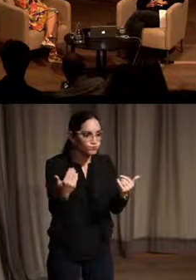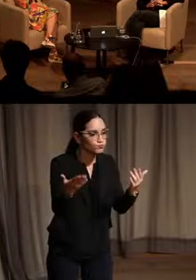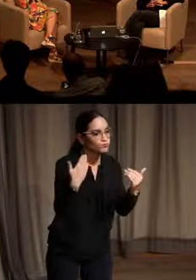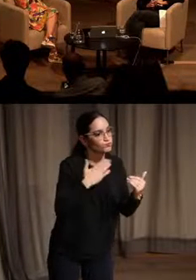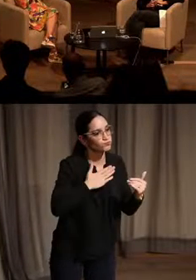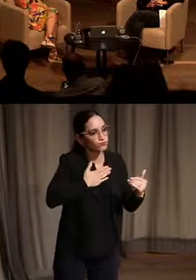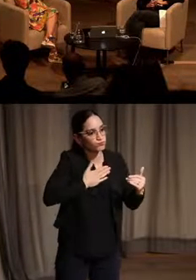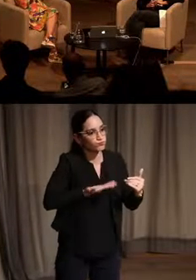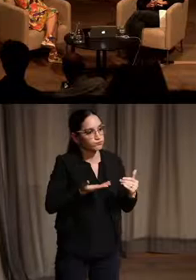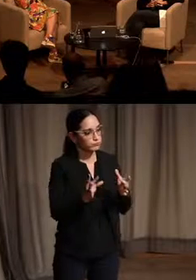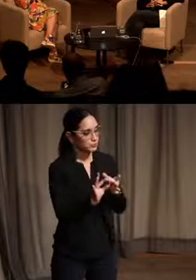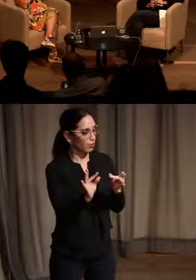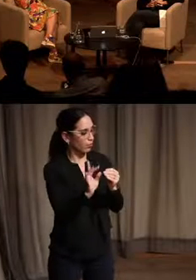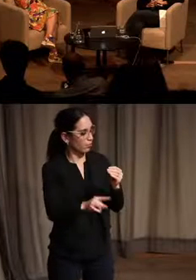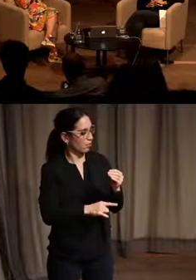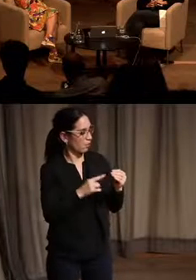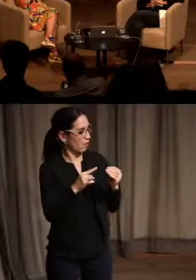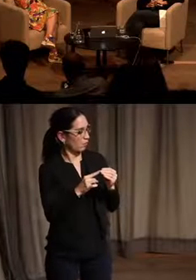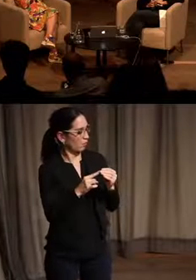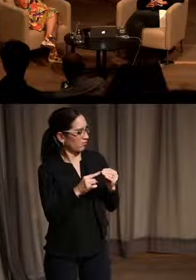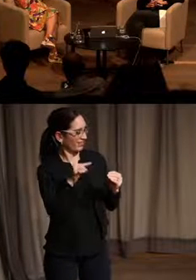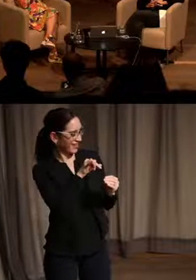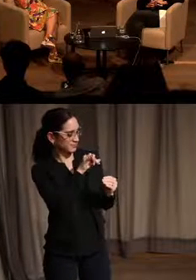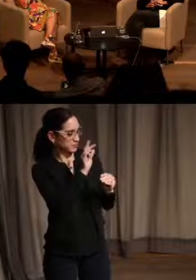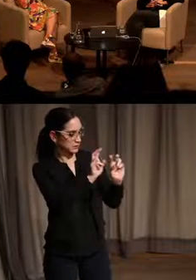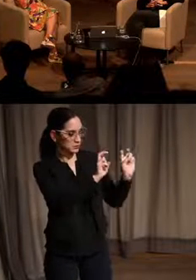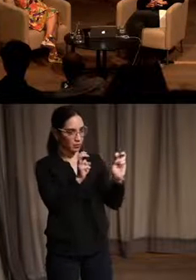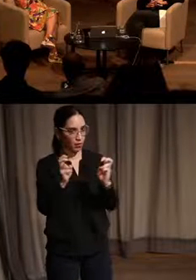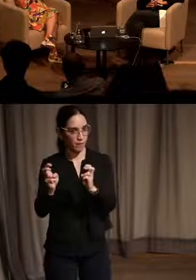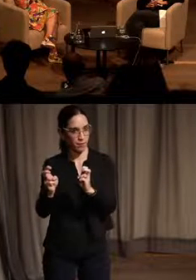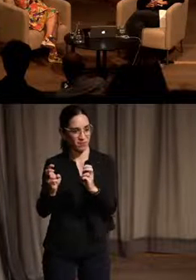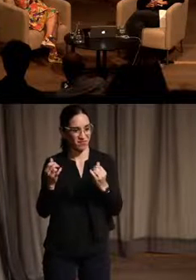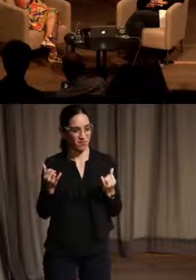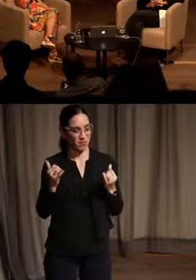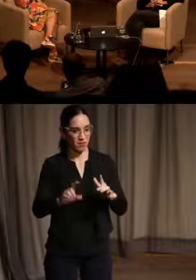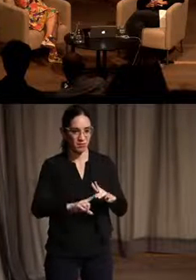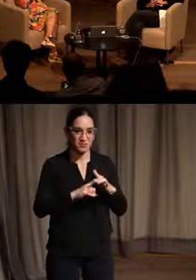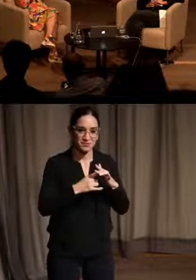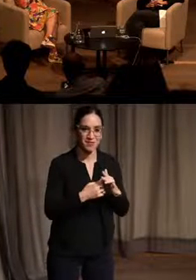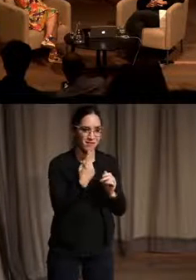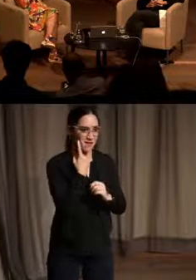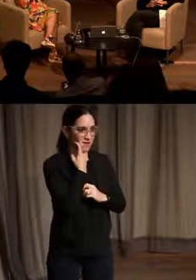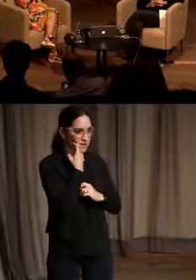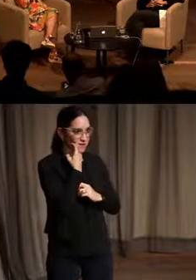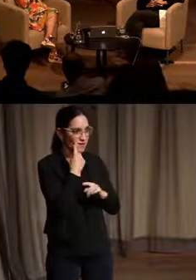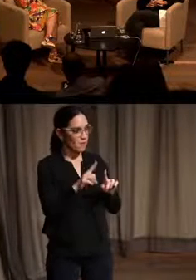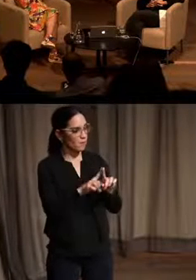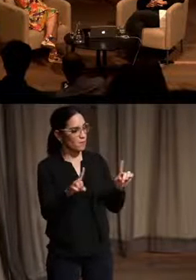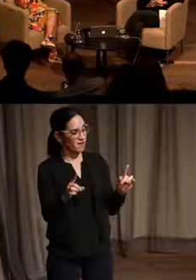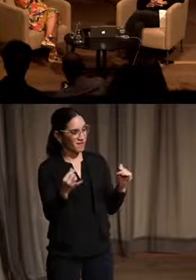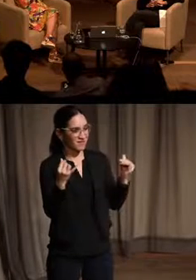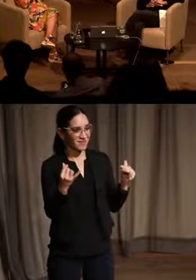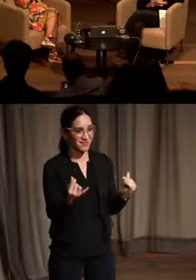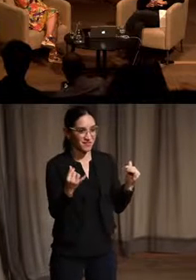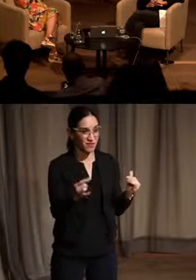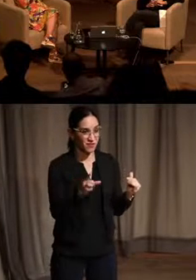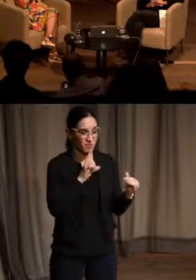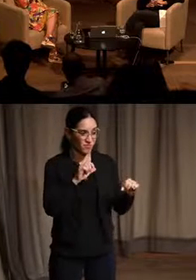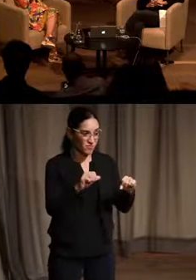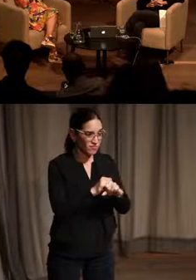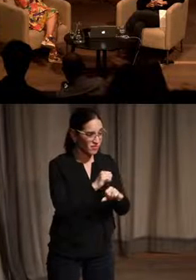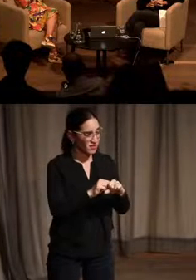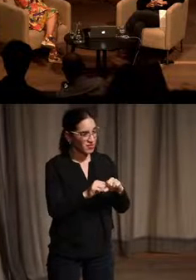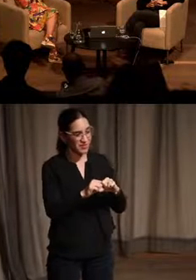because it's just the beginning, which means that for many the fight is just beginning. But it also means that there haven't been really all that